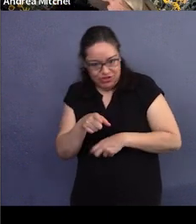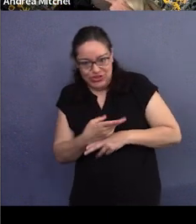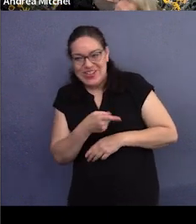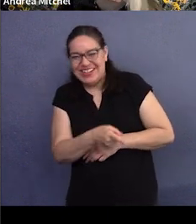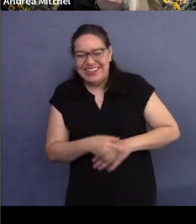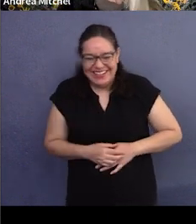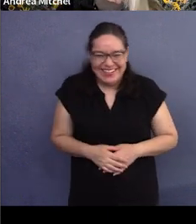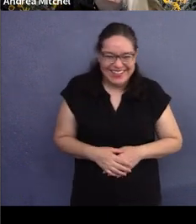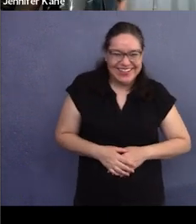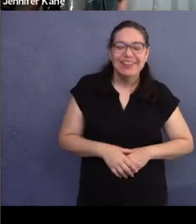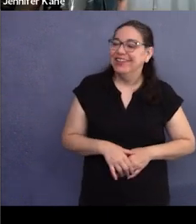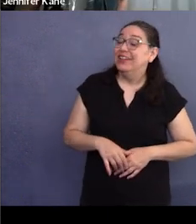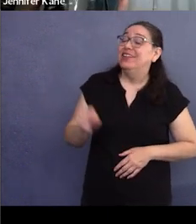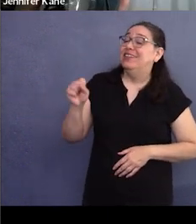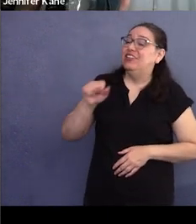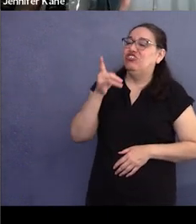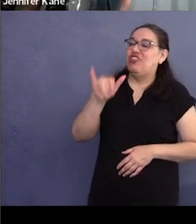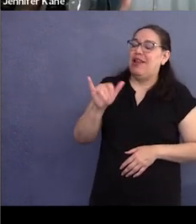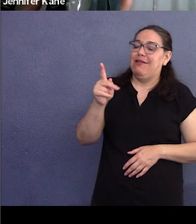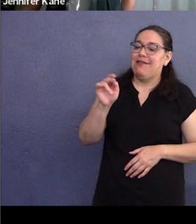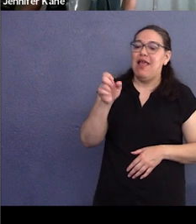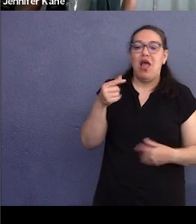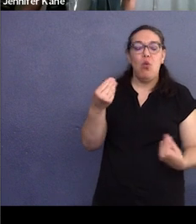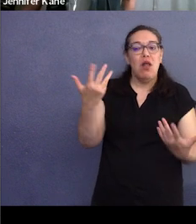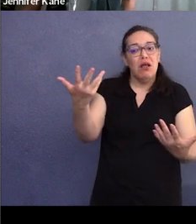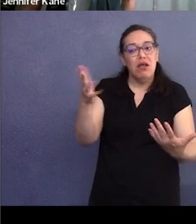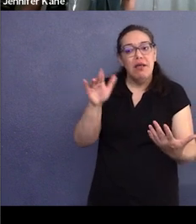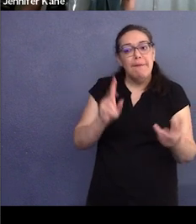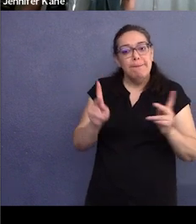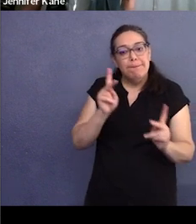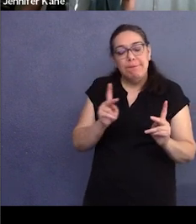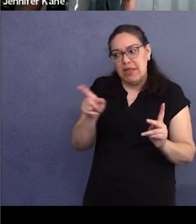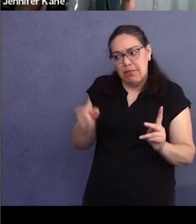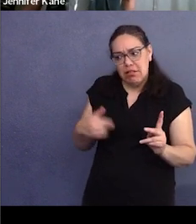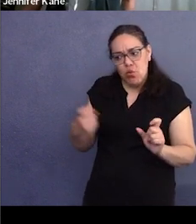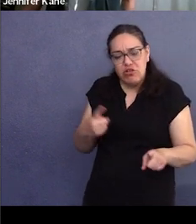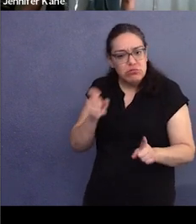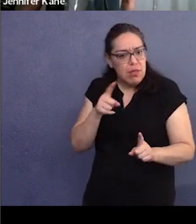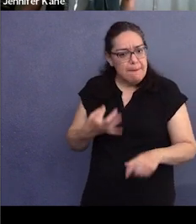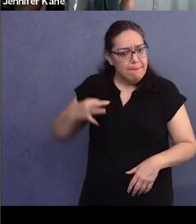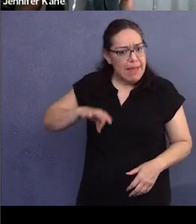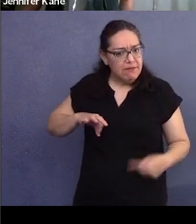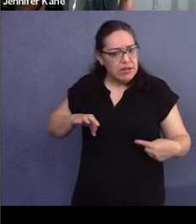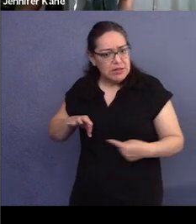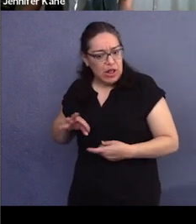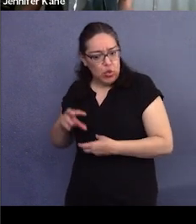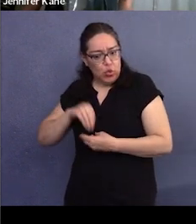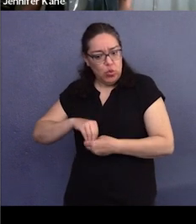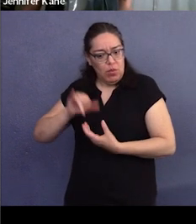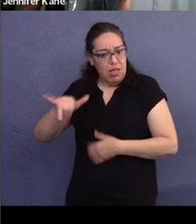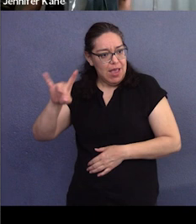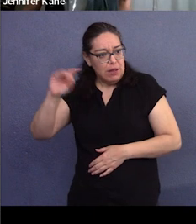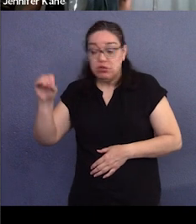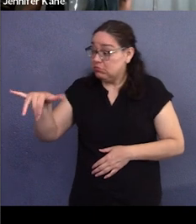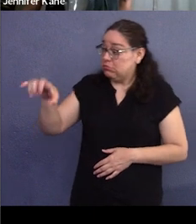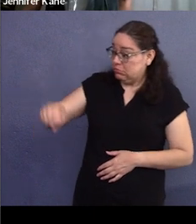this. Yeah. I just want to lift up that people had a question about, okay, are the benefits included in the 80%? And I was like,